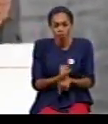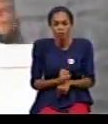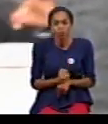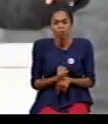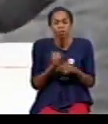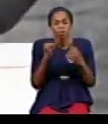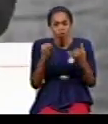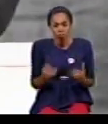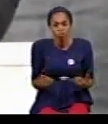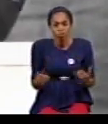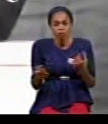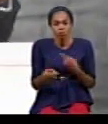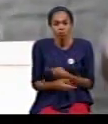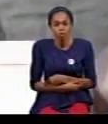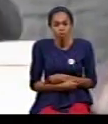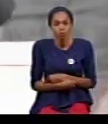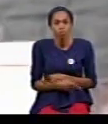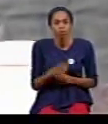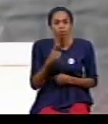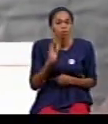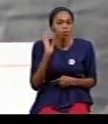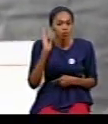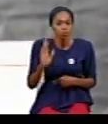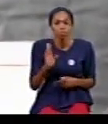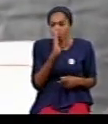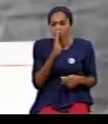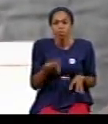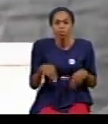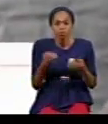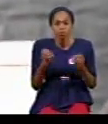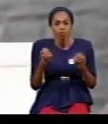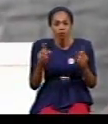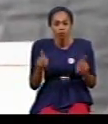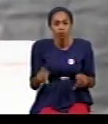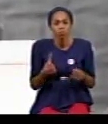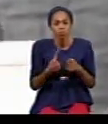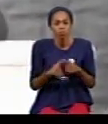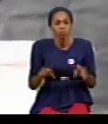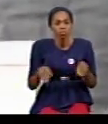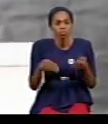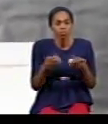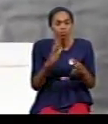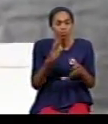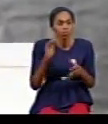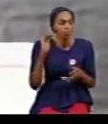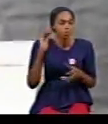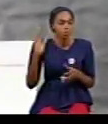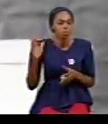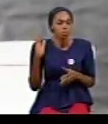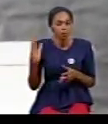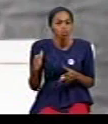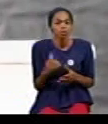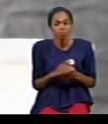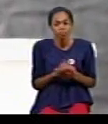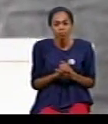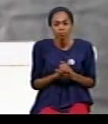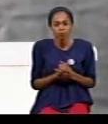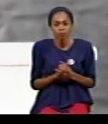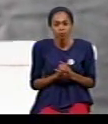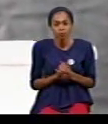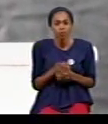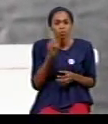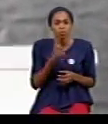time you'll be given the privilege, the chance to share your testimony. You are among the